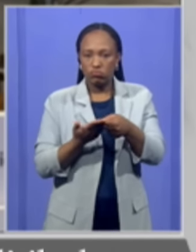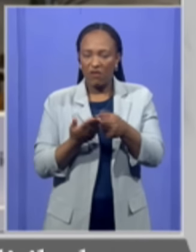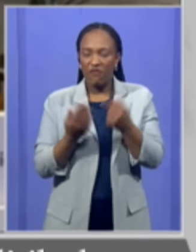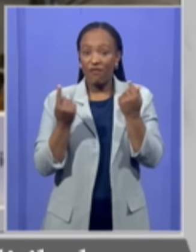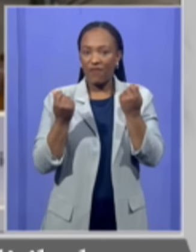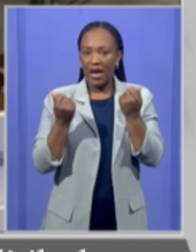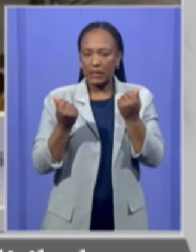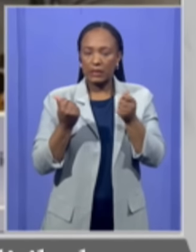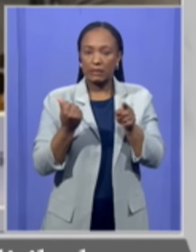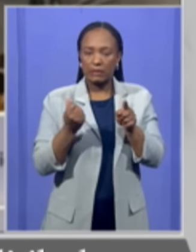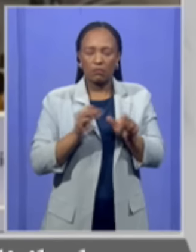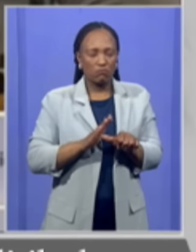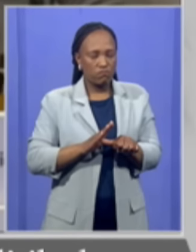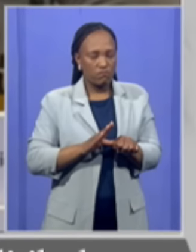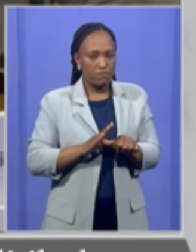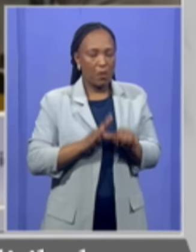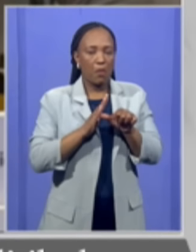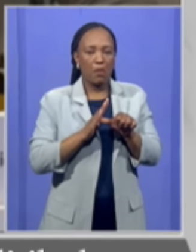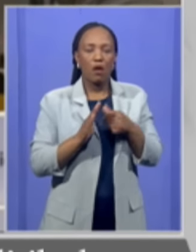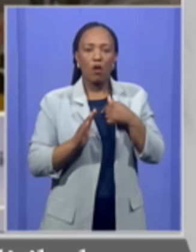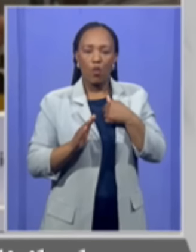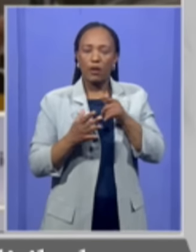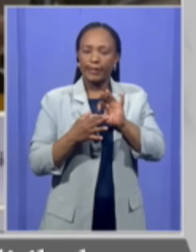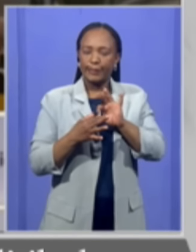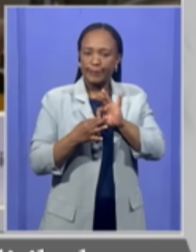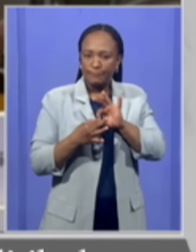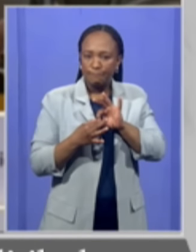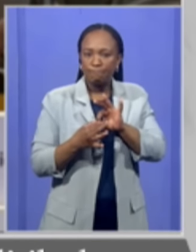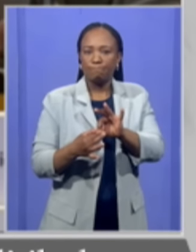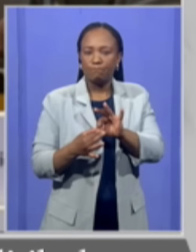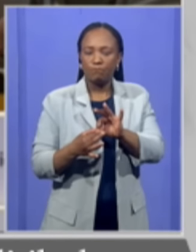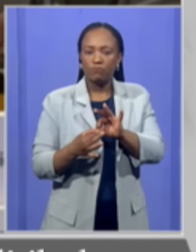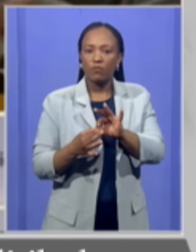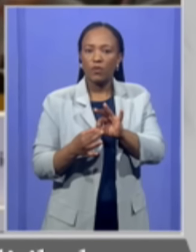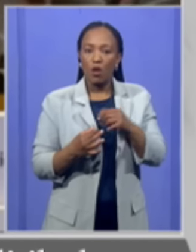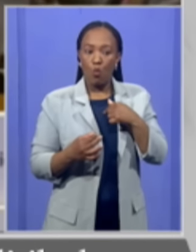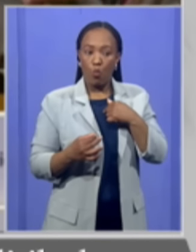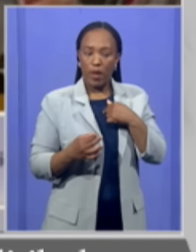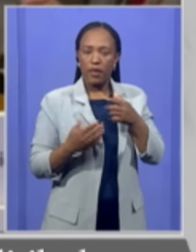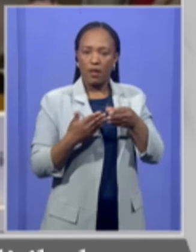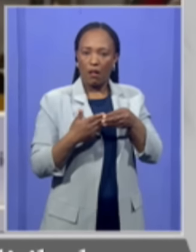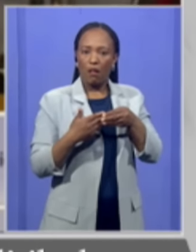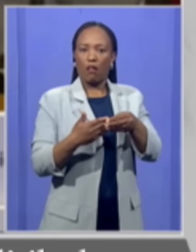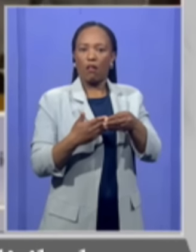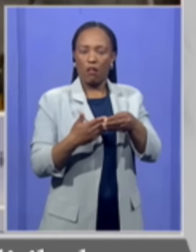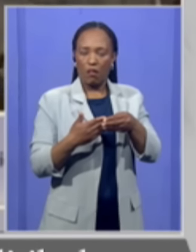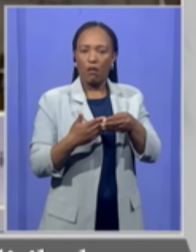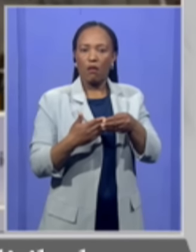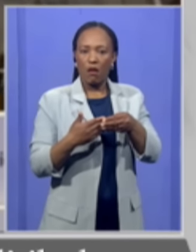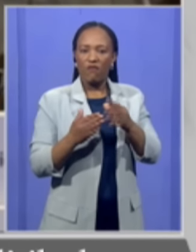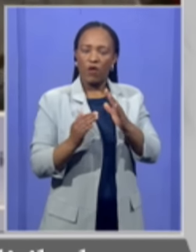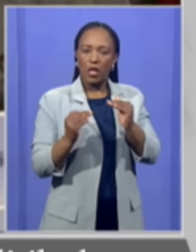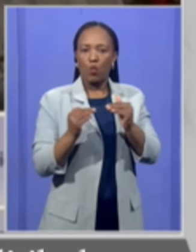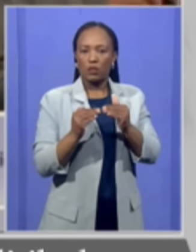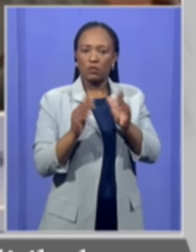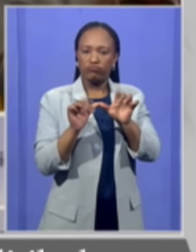and reaffirming our commitment as the presidency to solidarity, equality, and